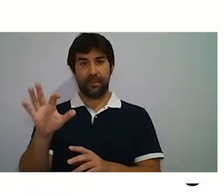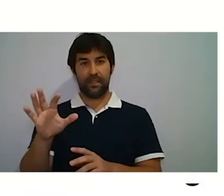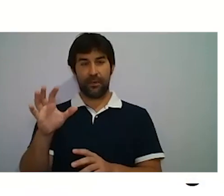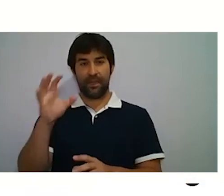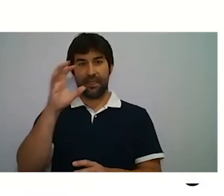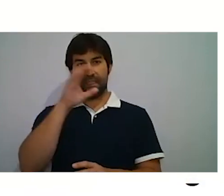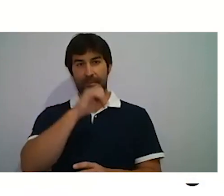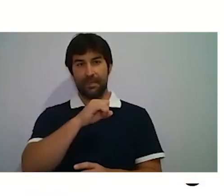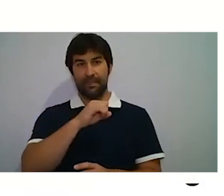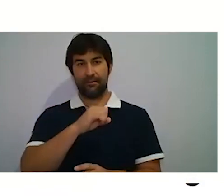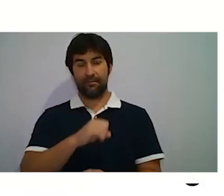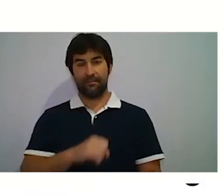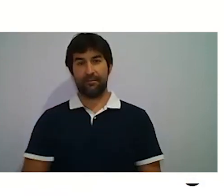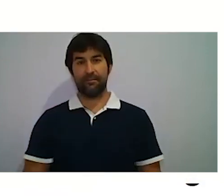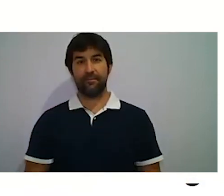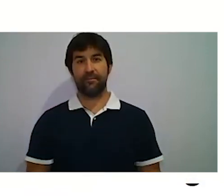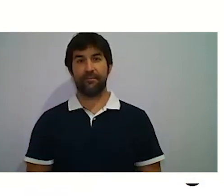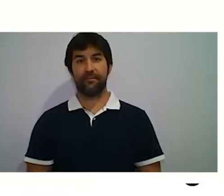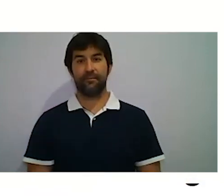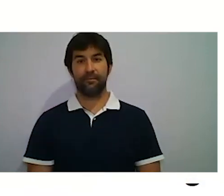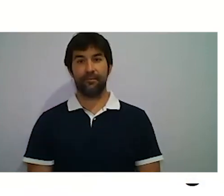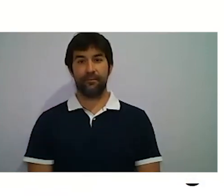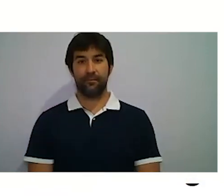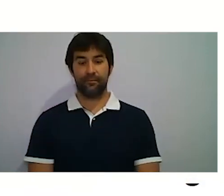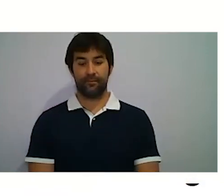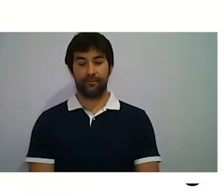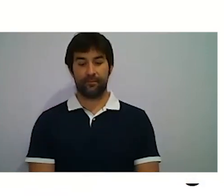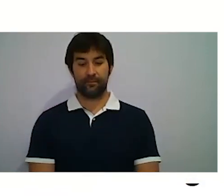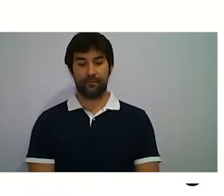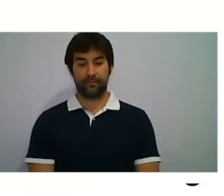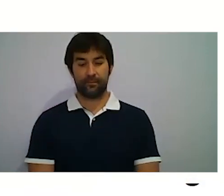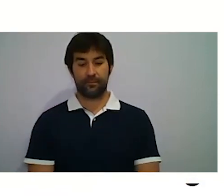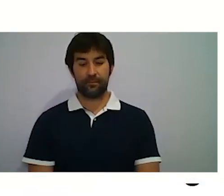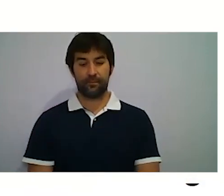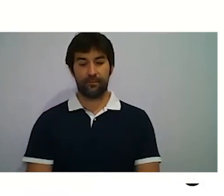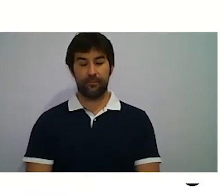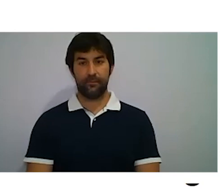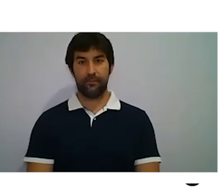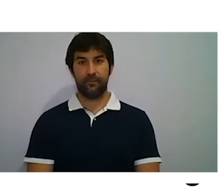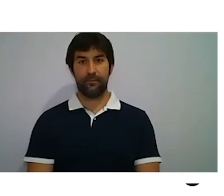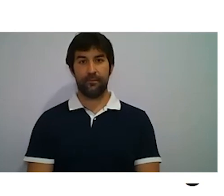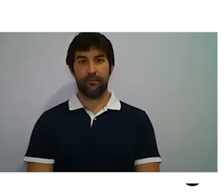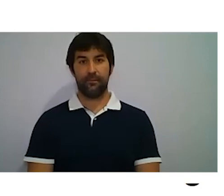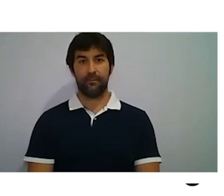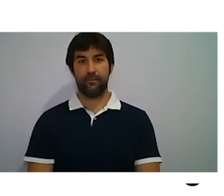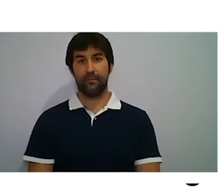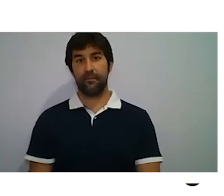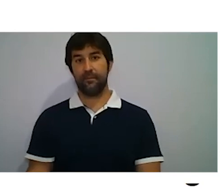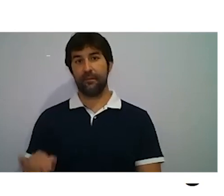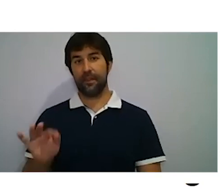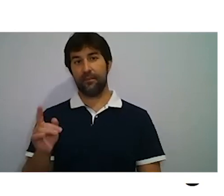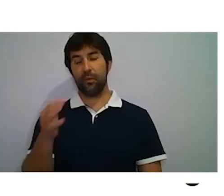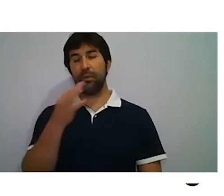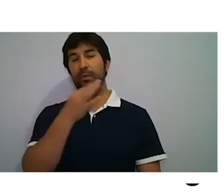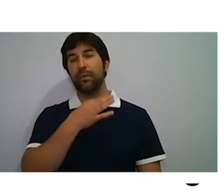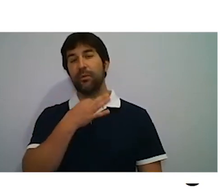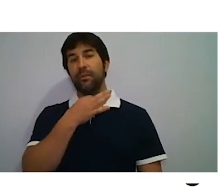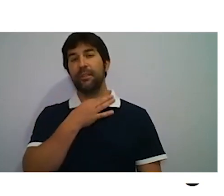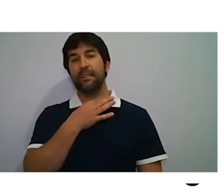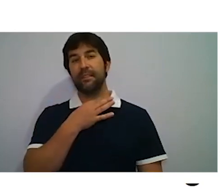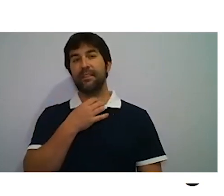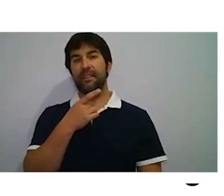Thank you, Pat. So just going back to Chris's question, it was around, is this forum about asking for specific questions or